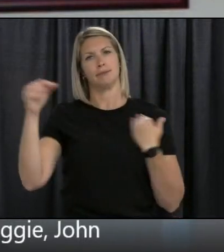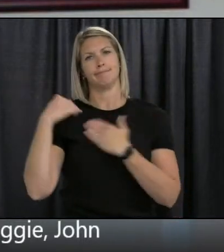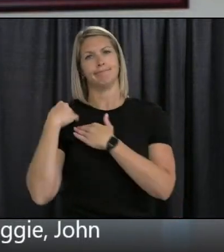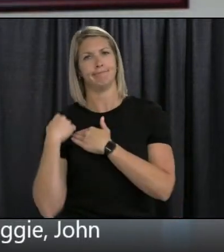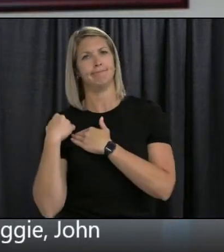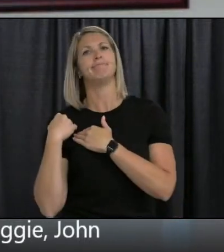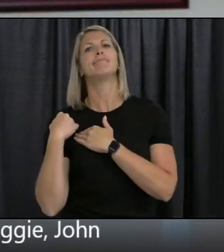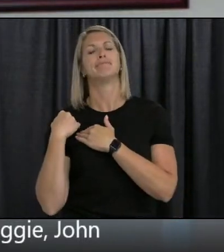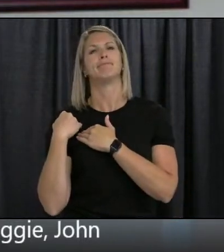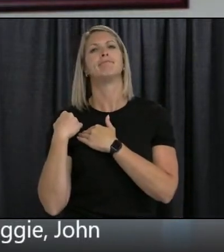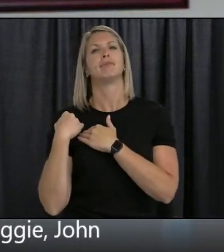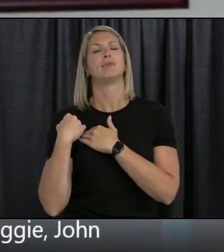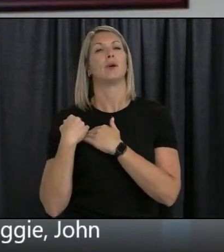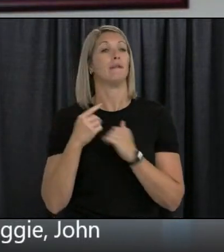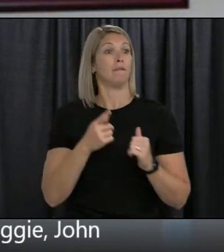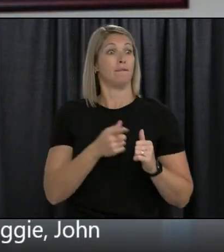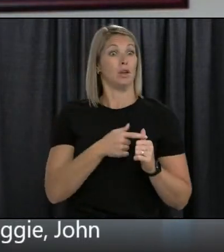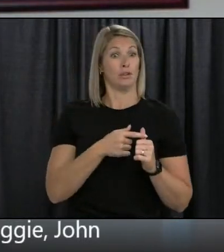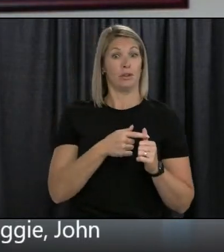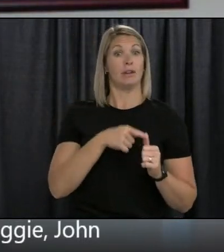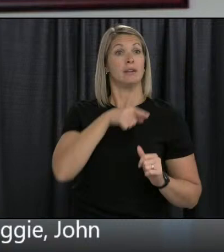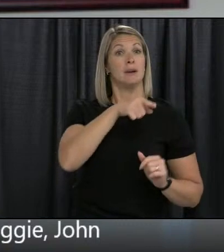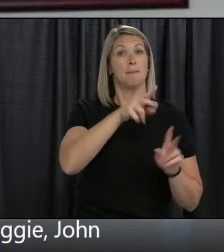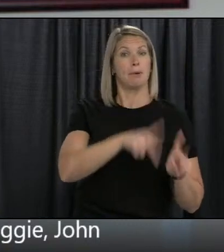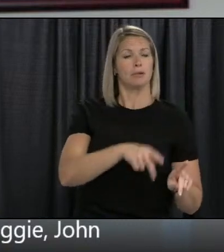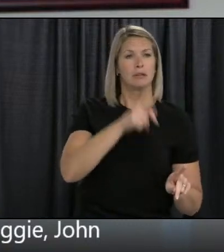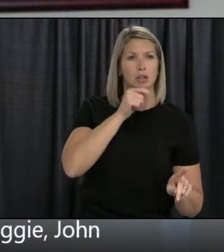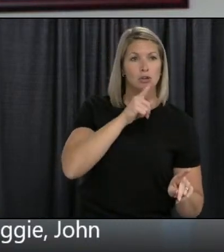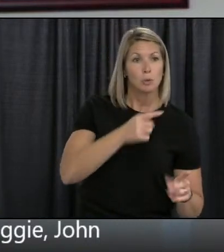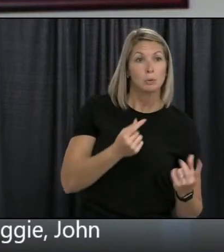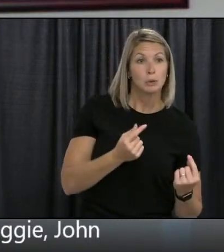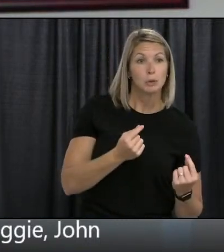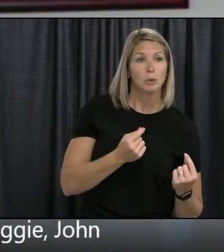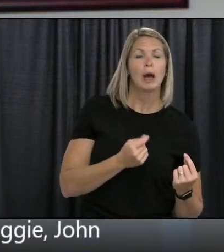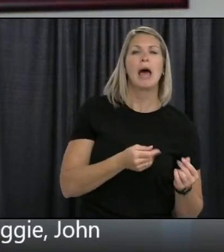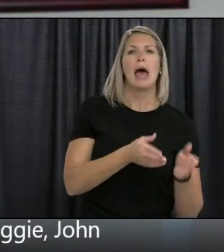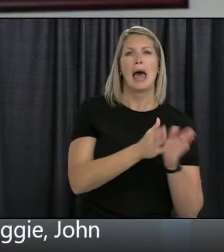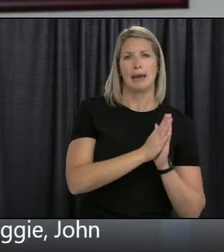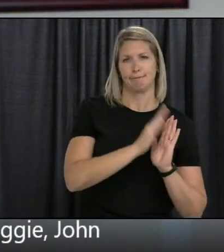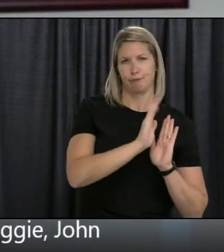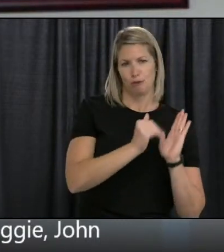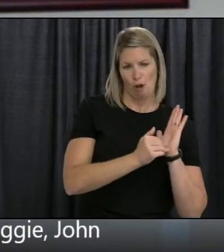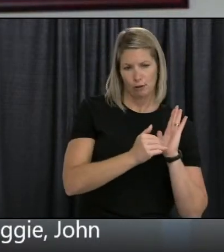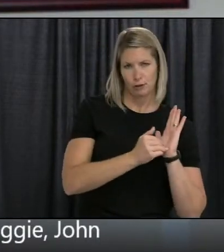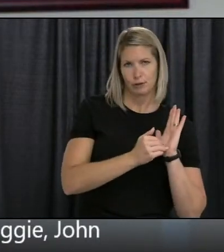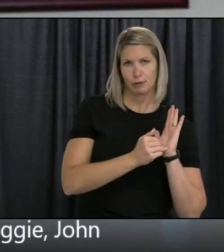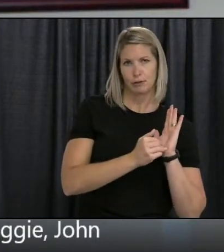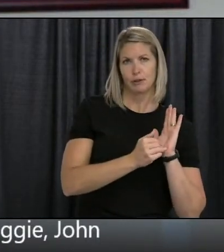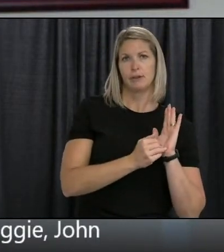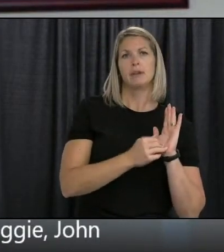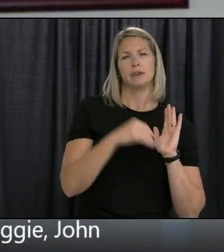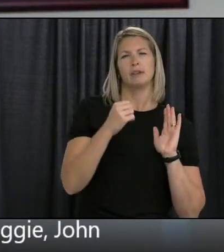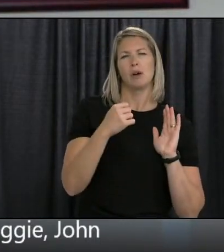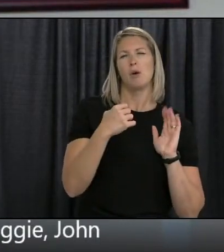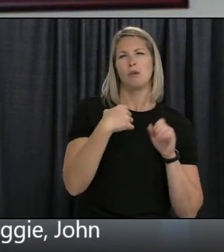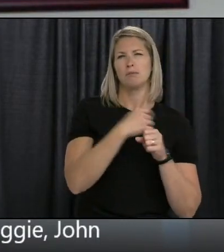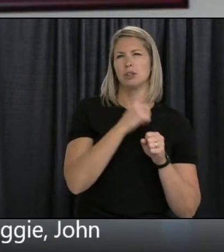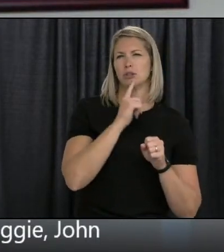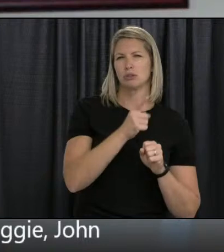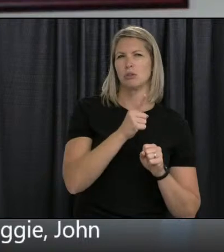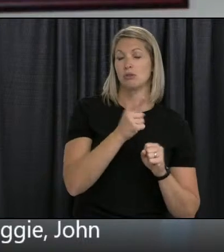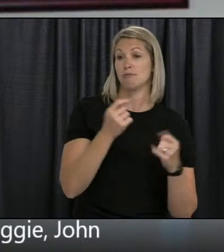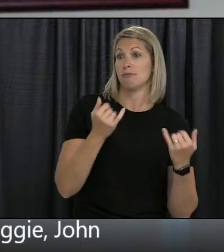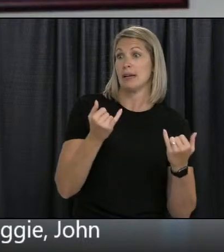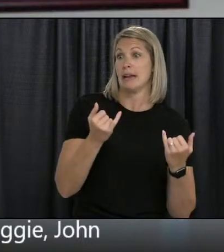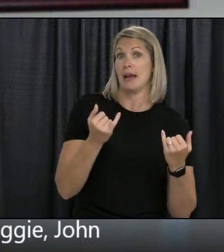the clinician, and failing that, maybe even the licensing body. So I would refer you to that. There's been no attempt,